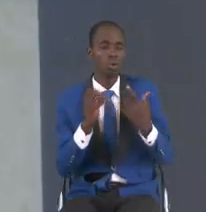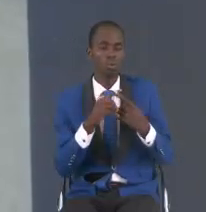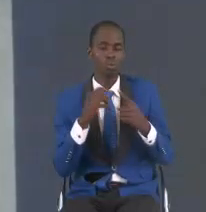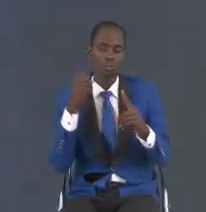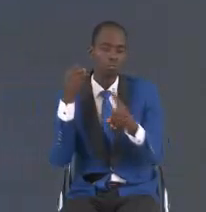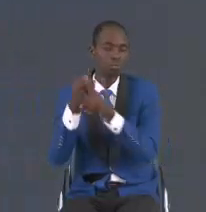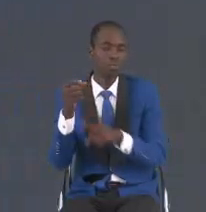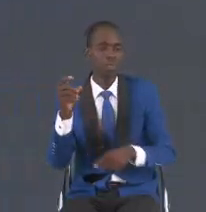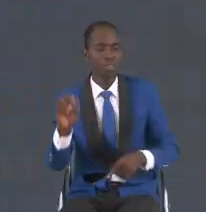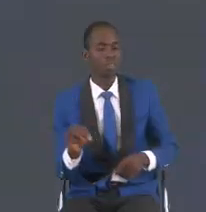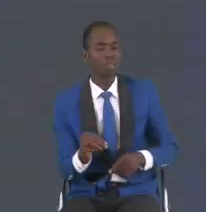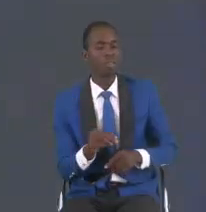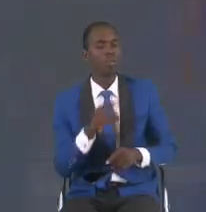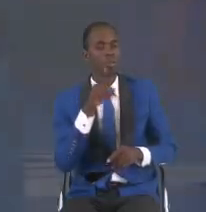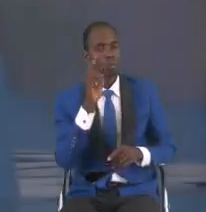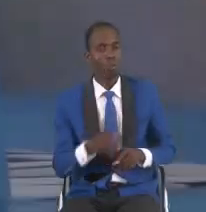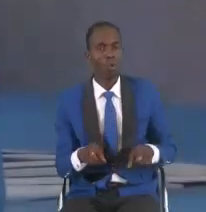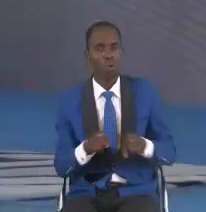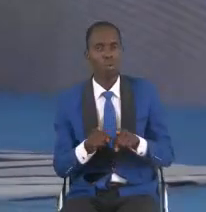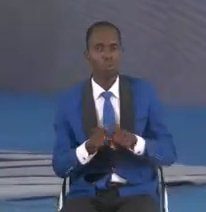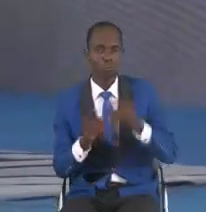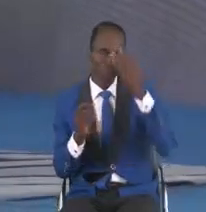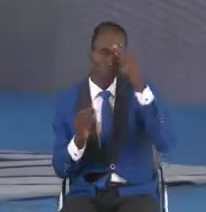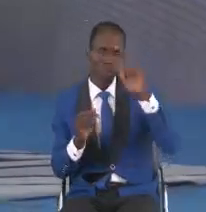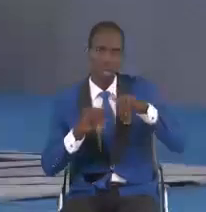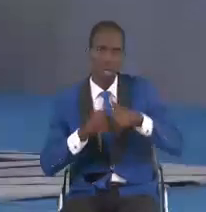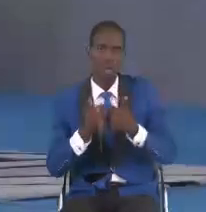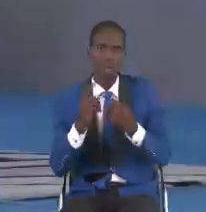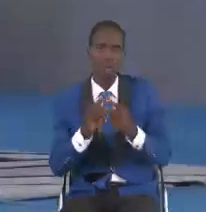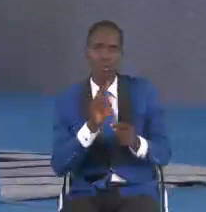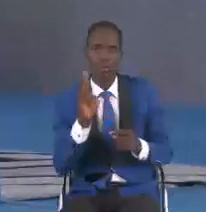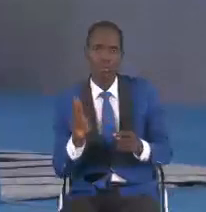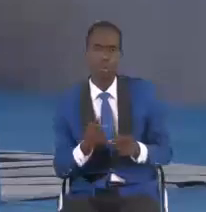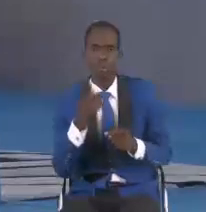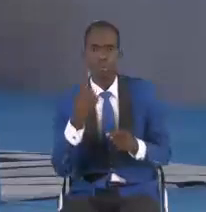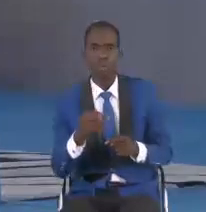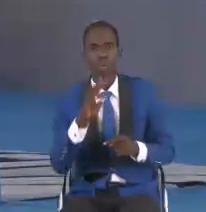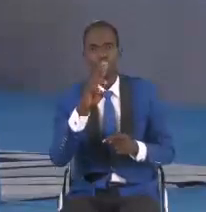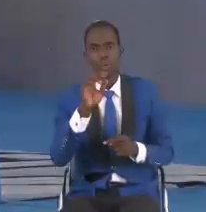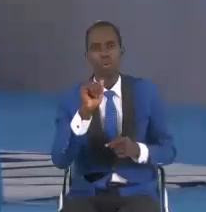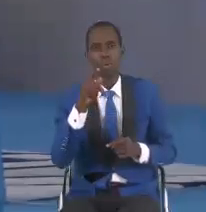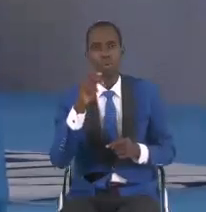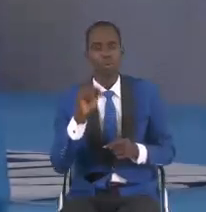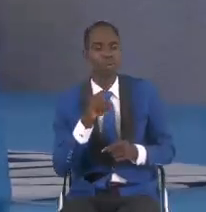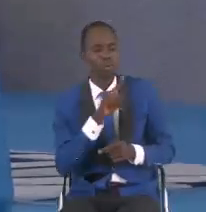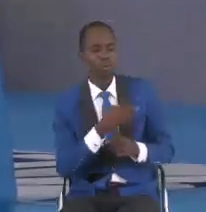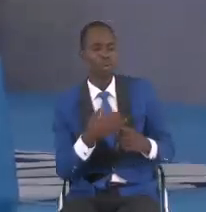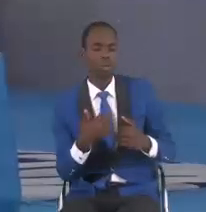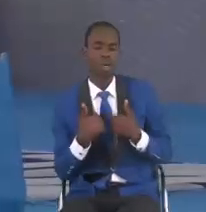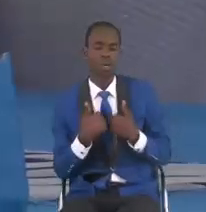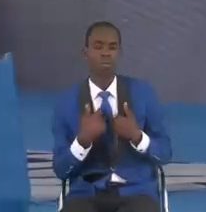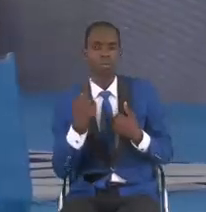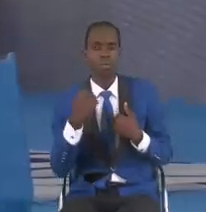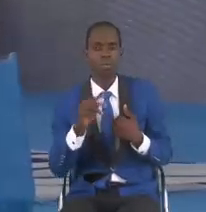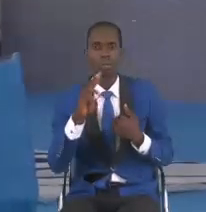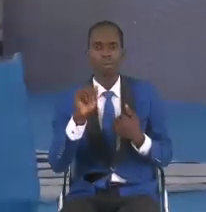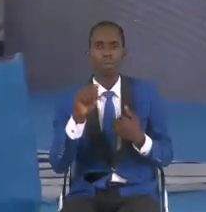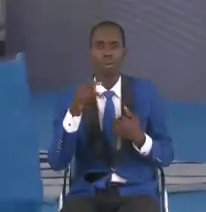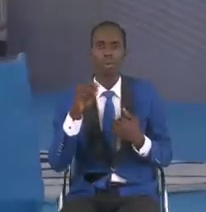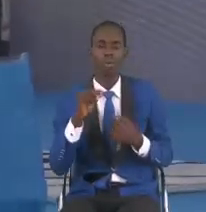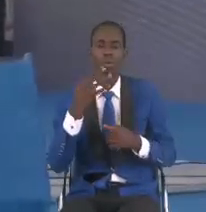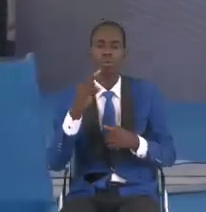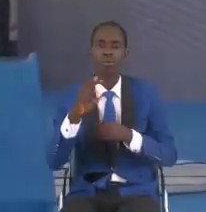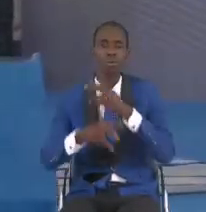must also know how to use the weapon you have. The weapon of the world, it